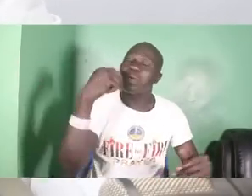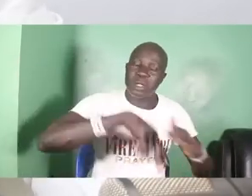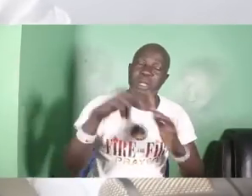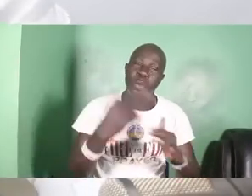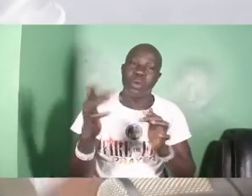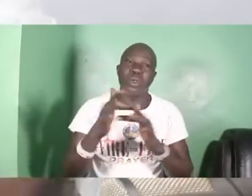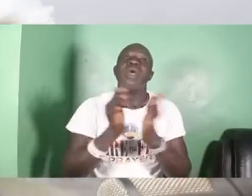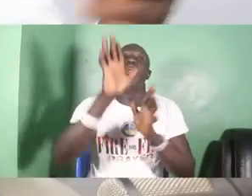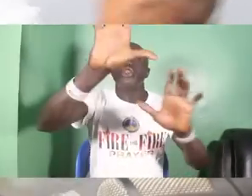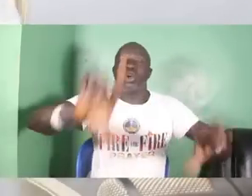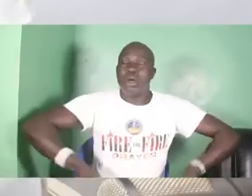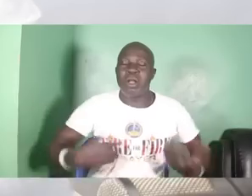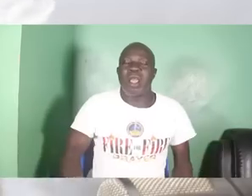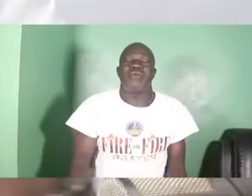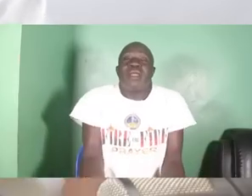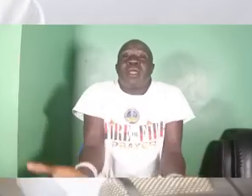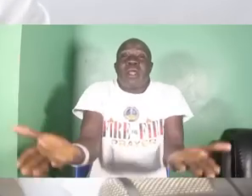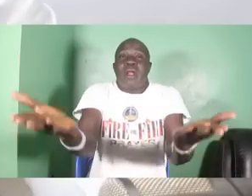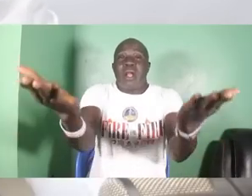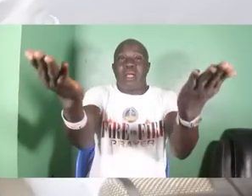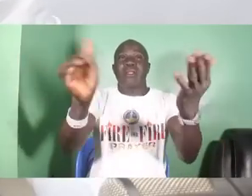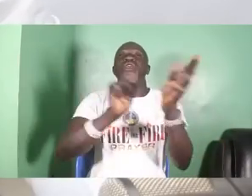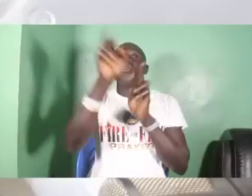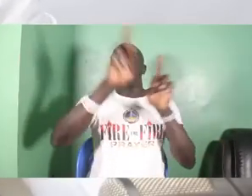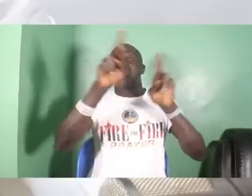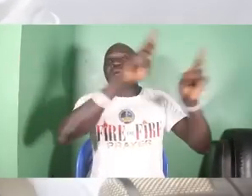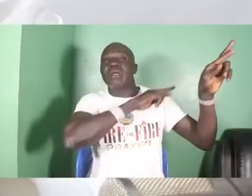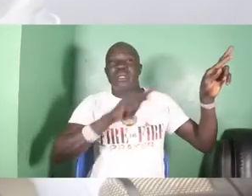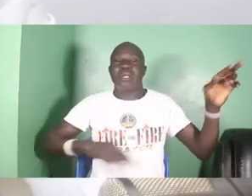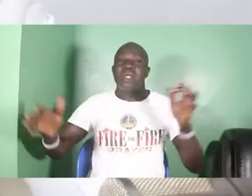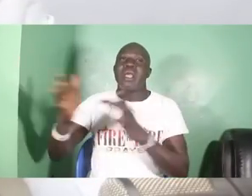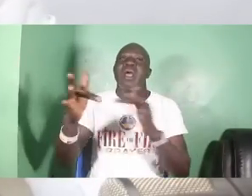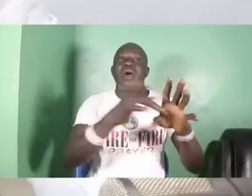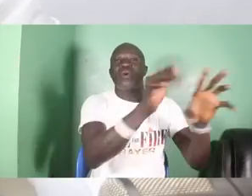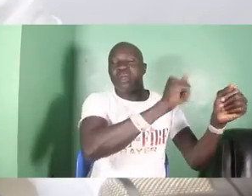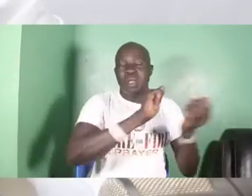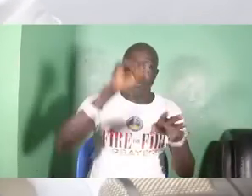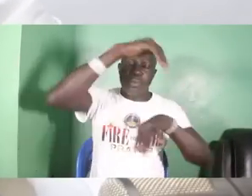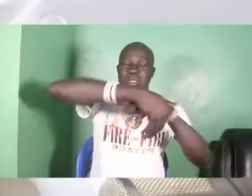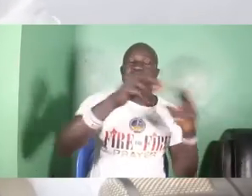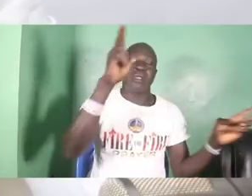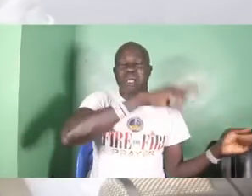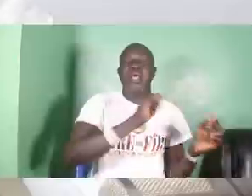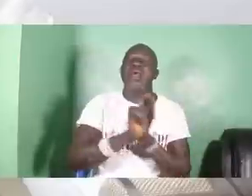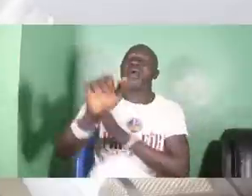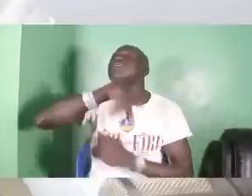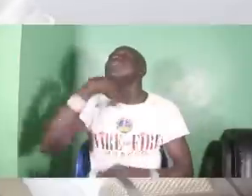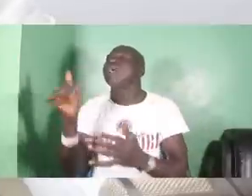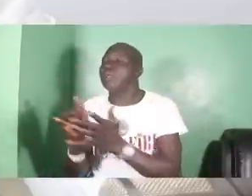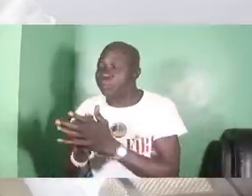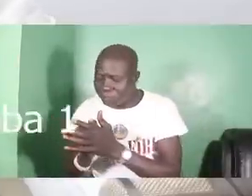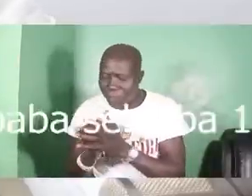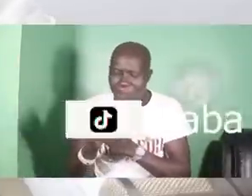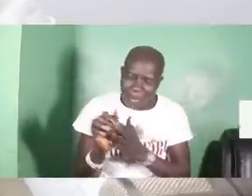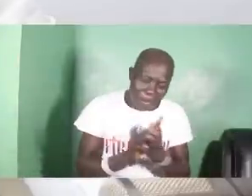hear the reality. Amen. Amen. Amen. Amen. Amen. Amen. Amen. Amen. Tonight, I must have been